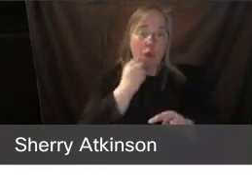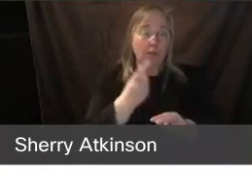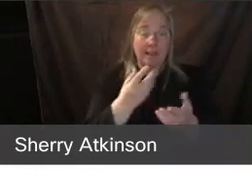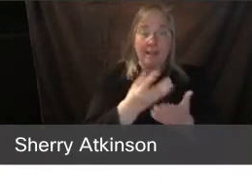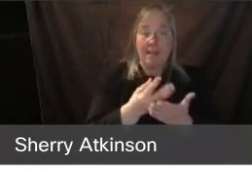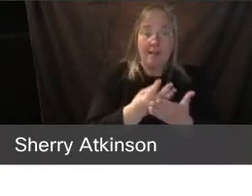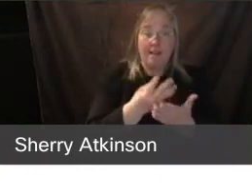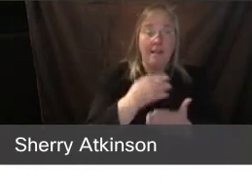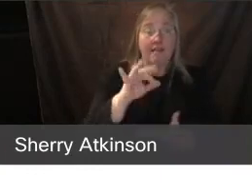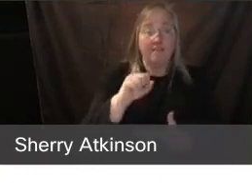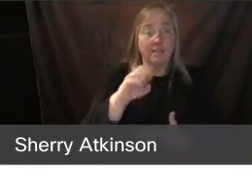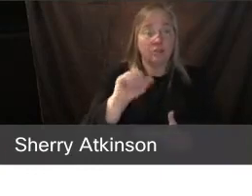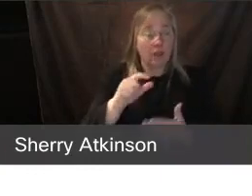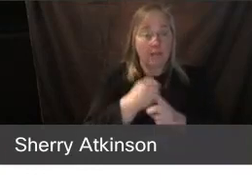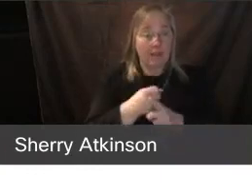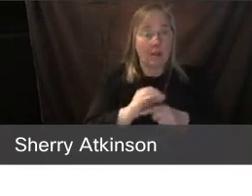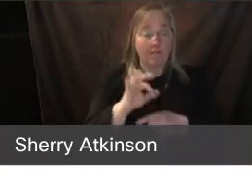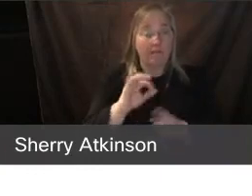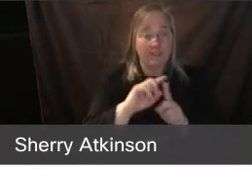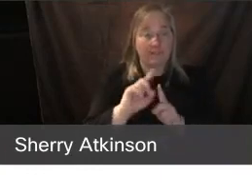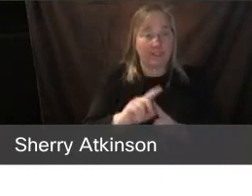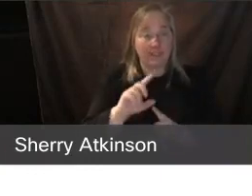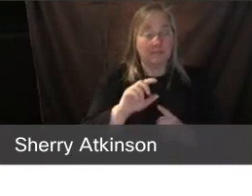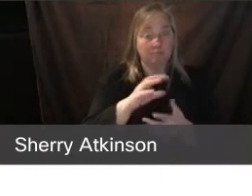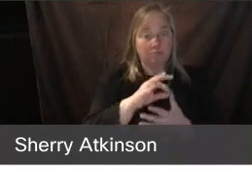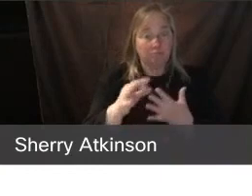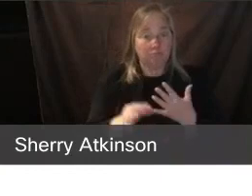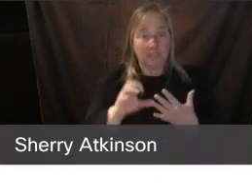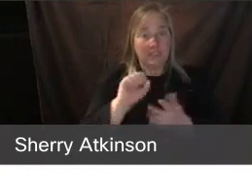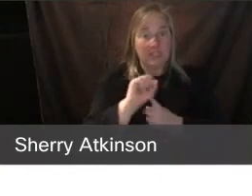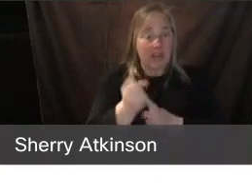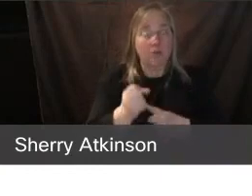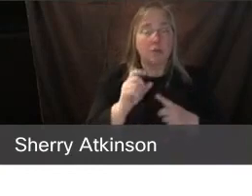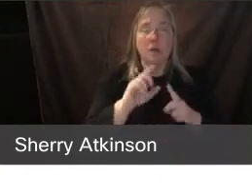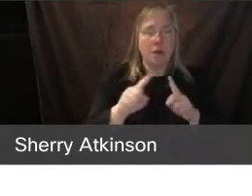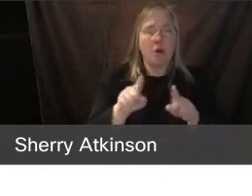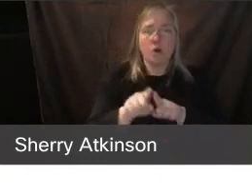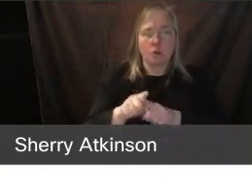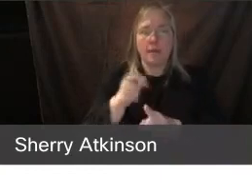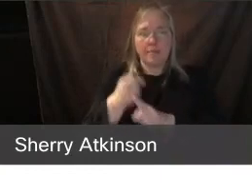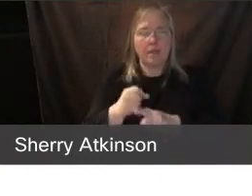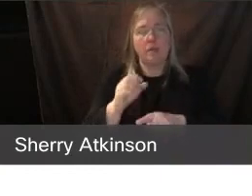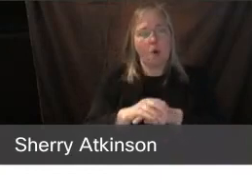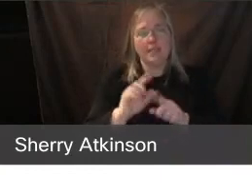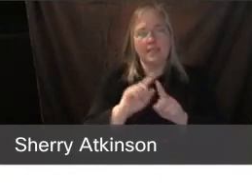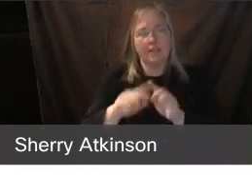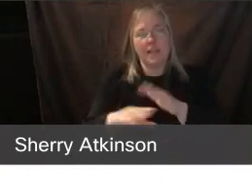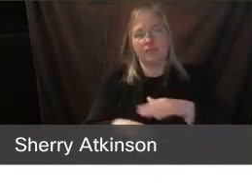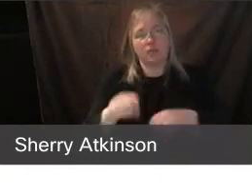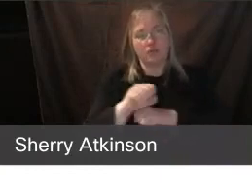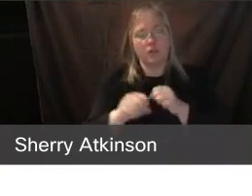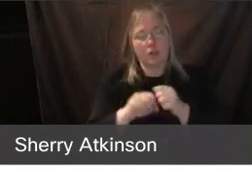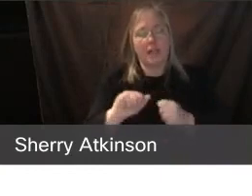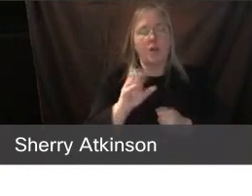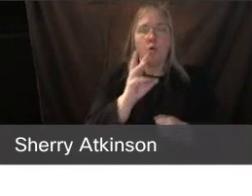of those scenarios, but also the impacts on different infrastructure, such as water sewer capacity, transportation,